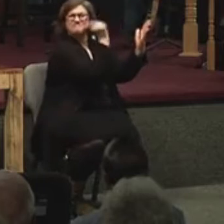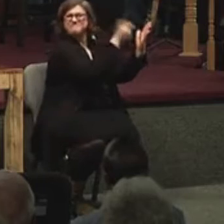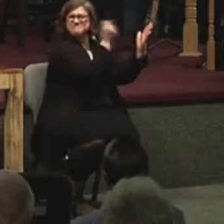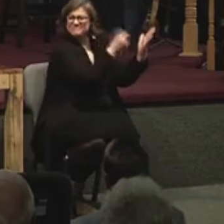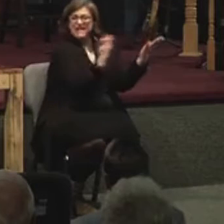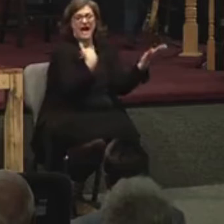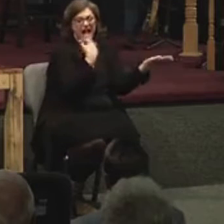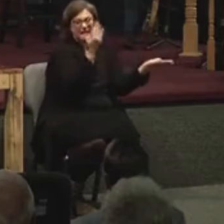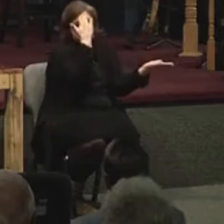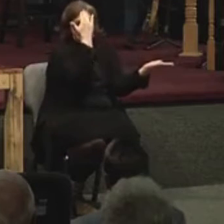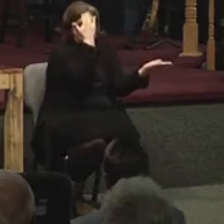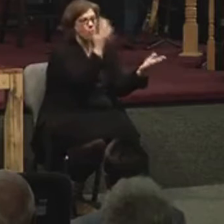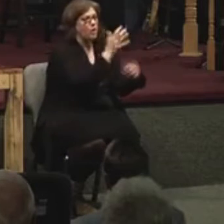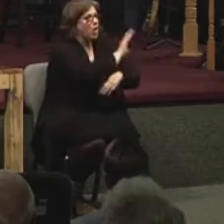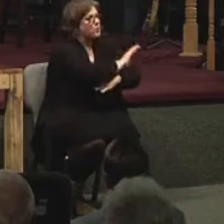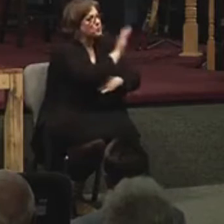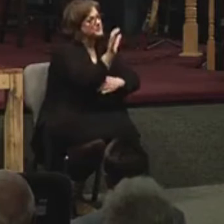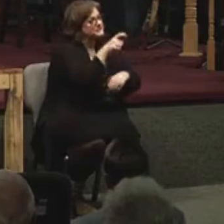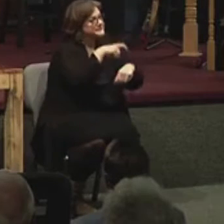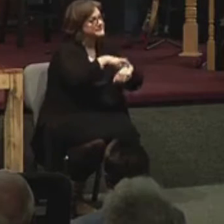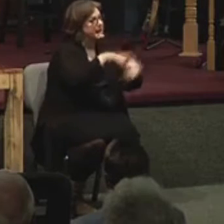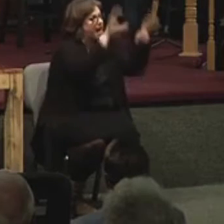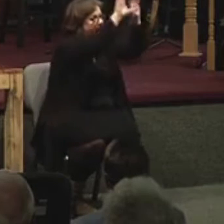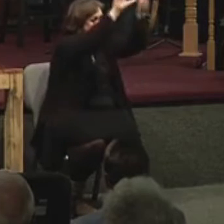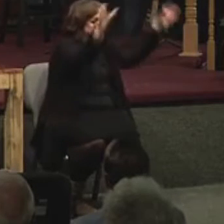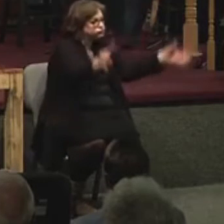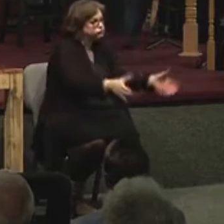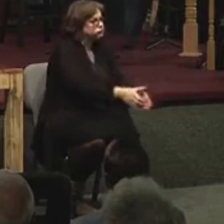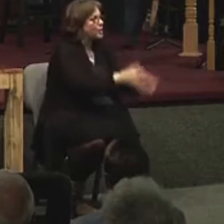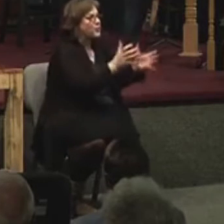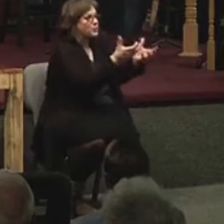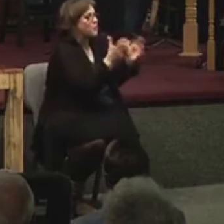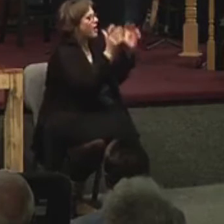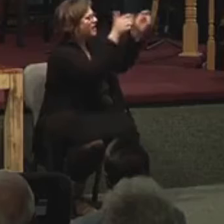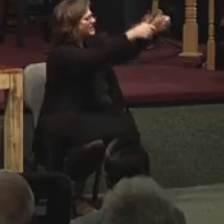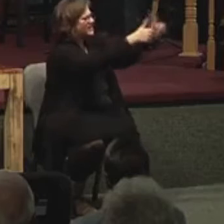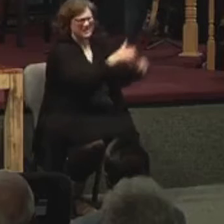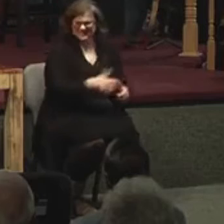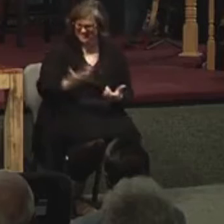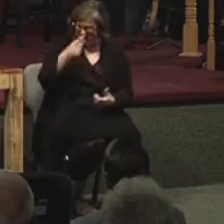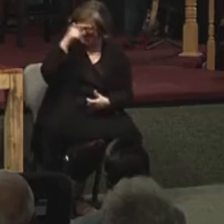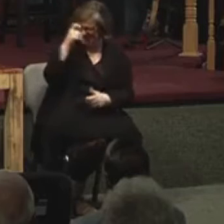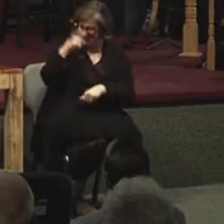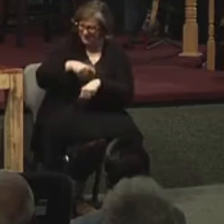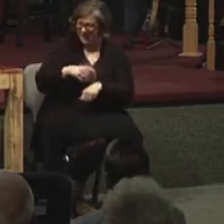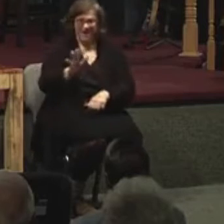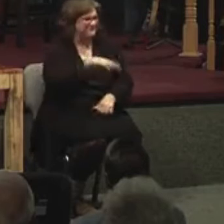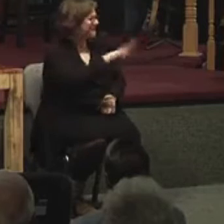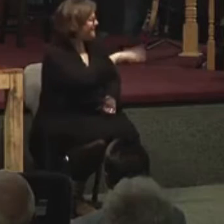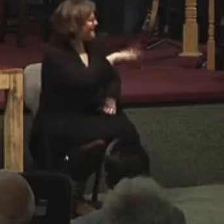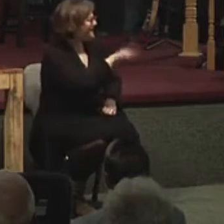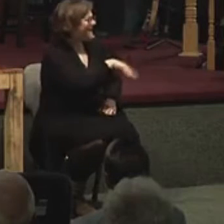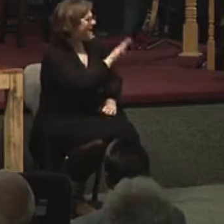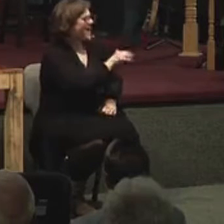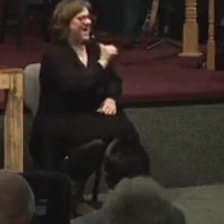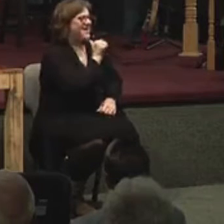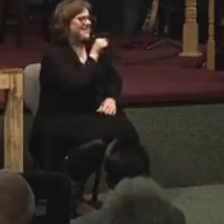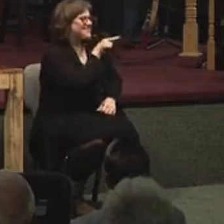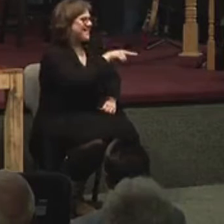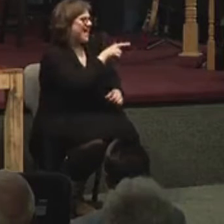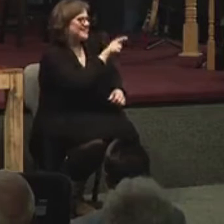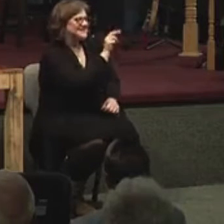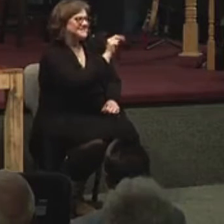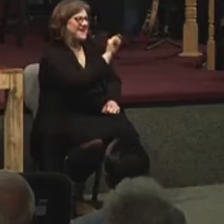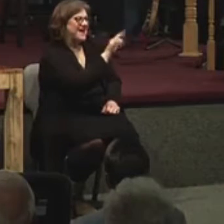wreath on the nail, and it's not near Christmas. Like, it's in the middle of summer. And he said, Mike, that nail isn't there just for a